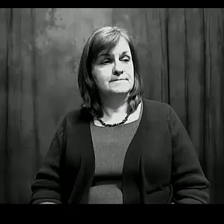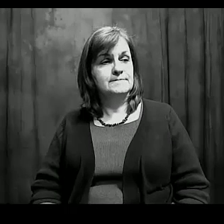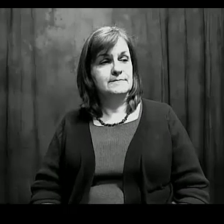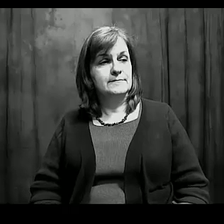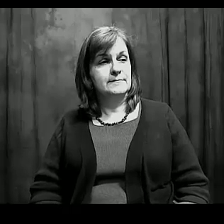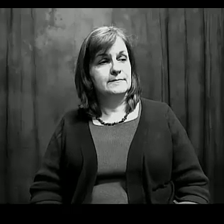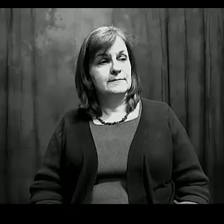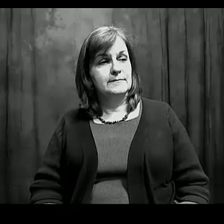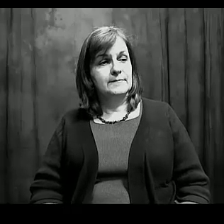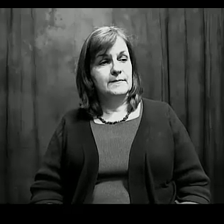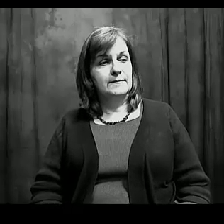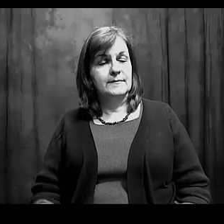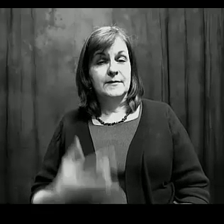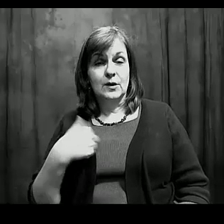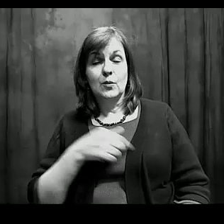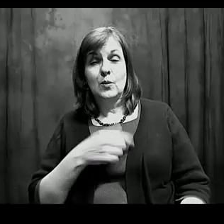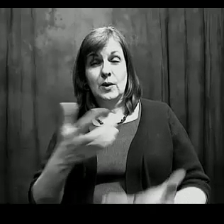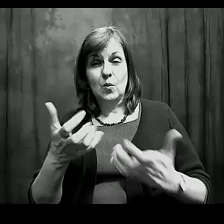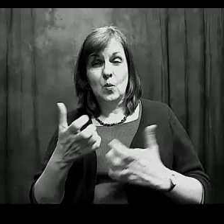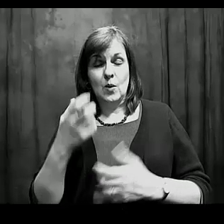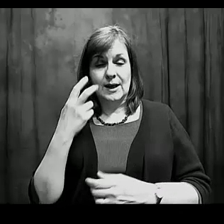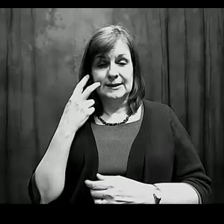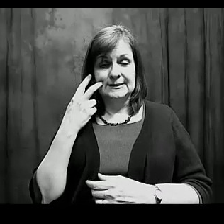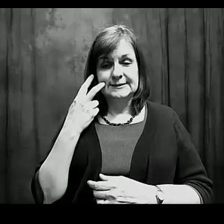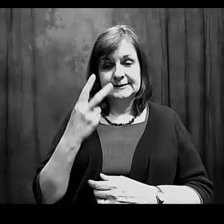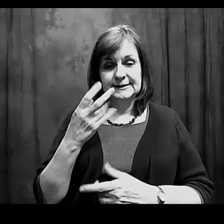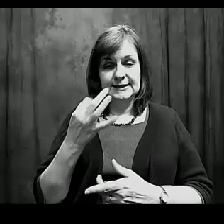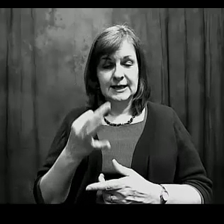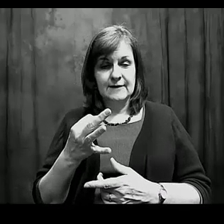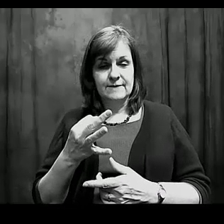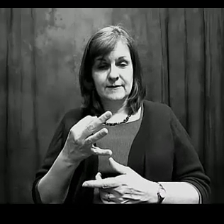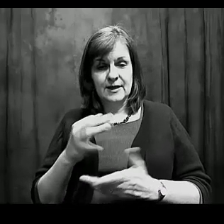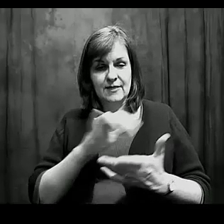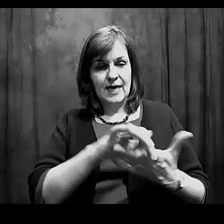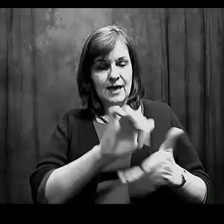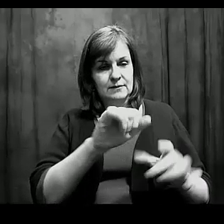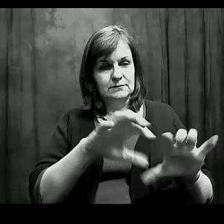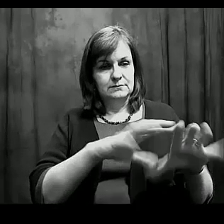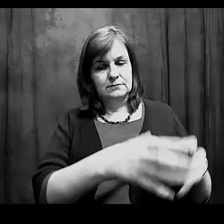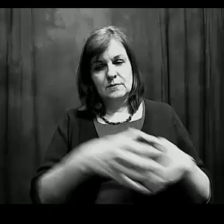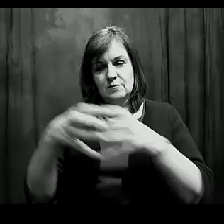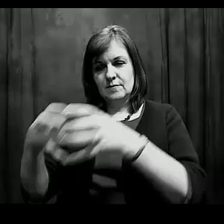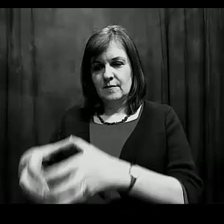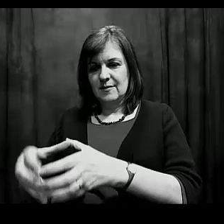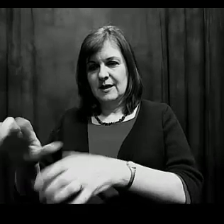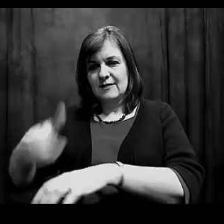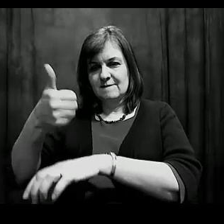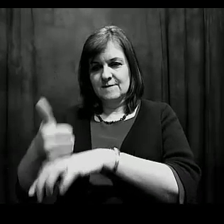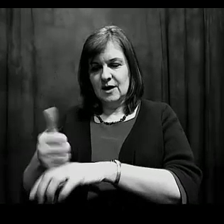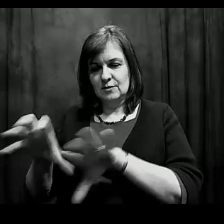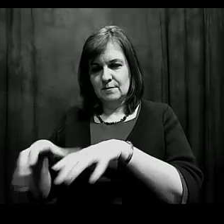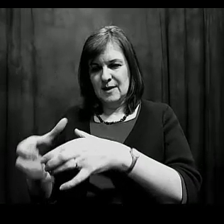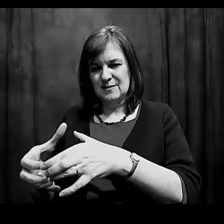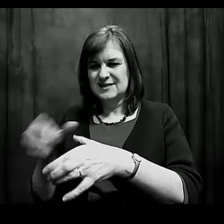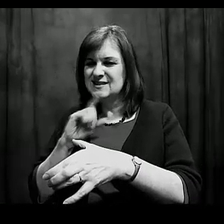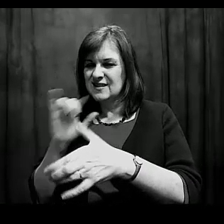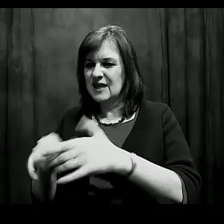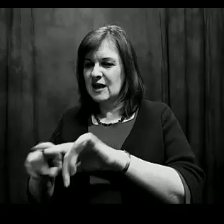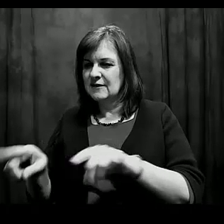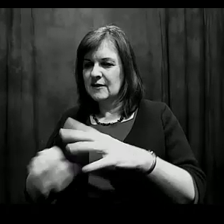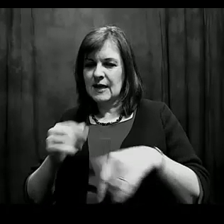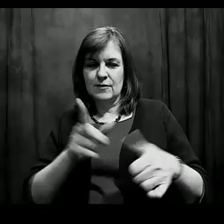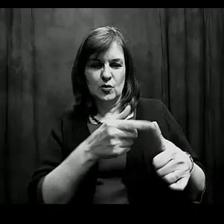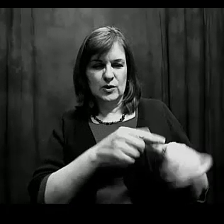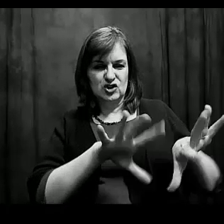we want to look at is whether or not this population, this founded population, is different from the